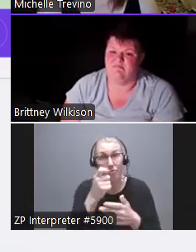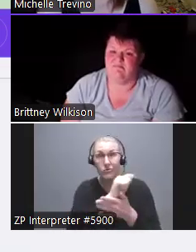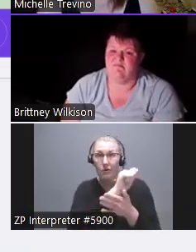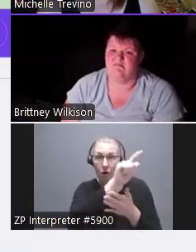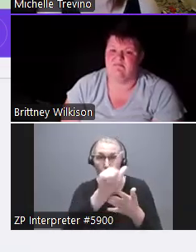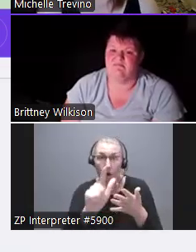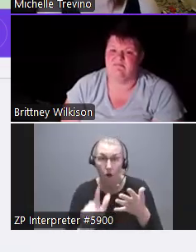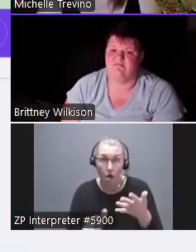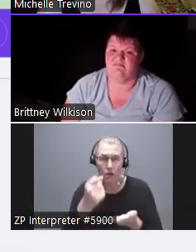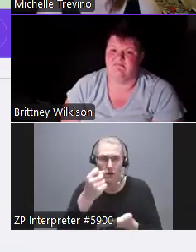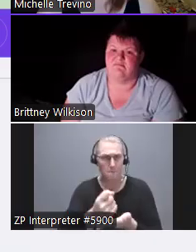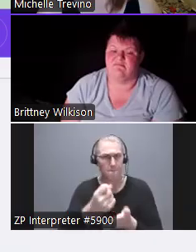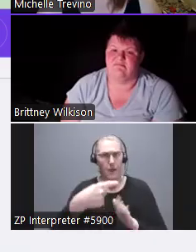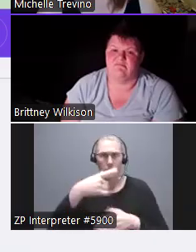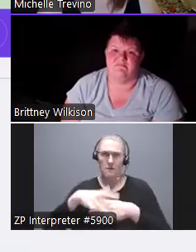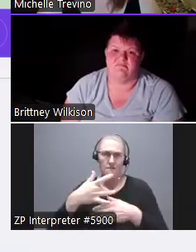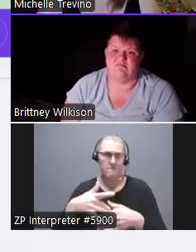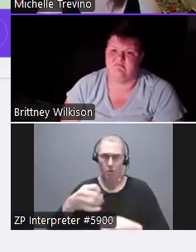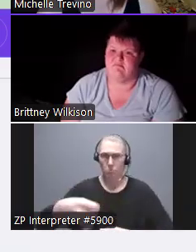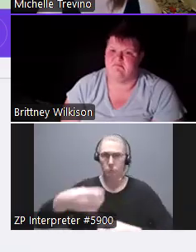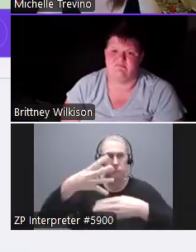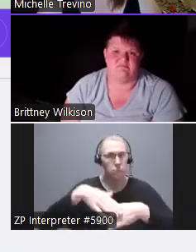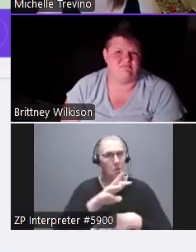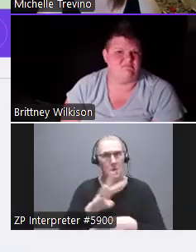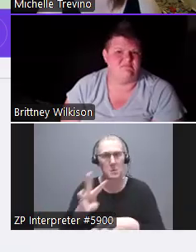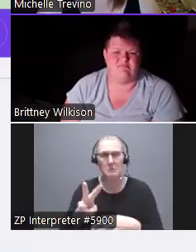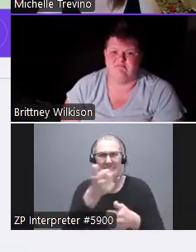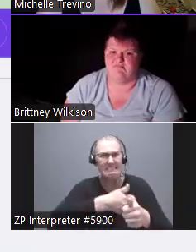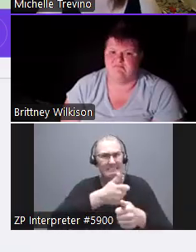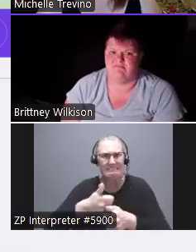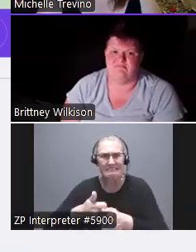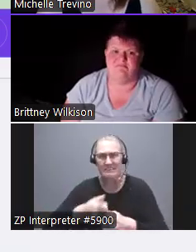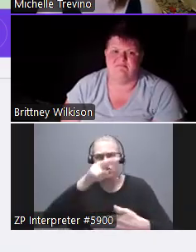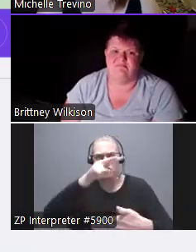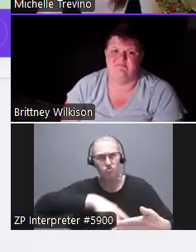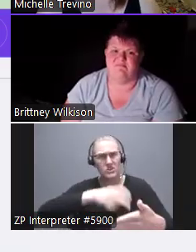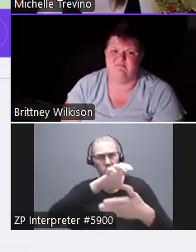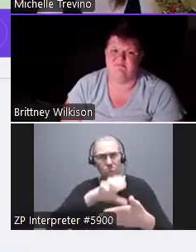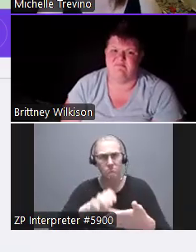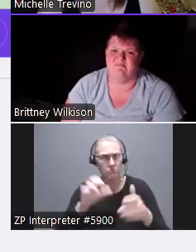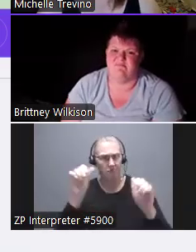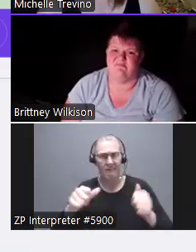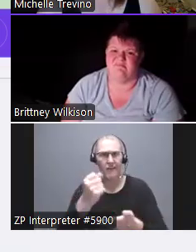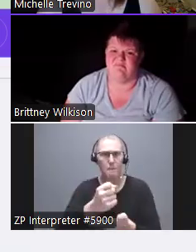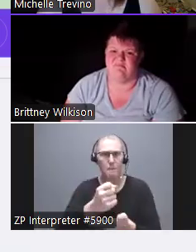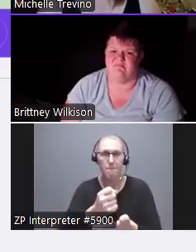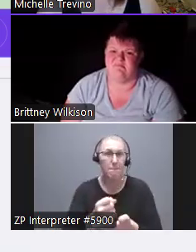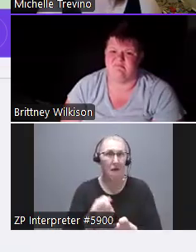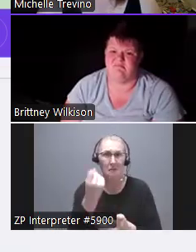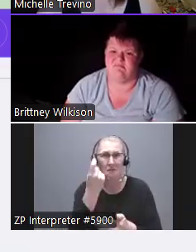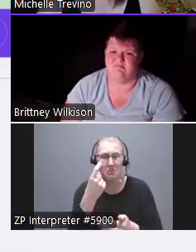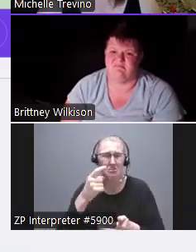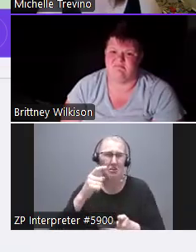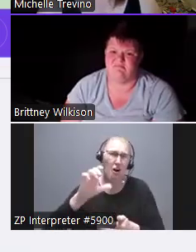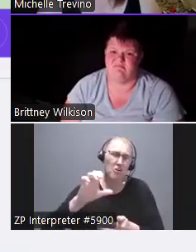are available on the website. You can read every single one of them, and hundreds of pages